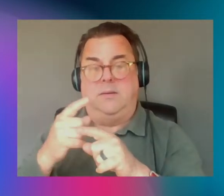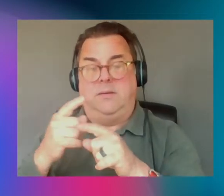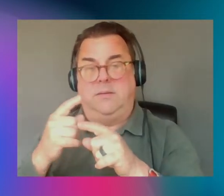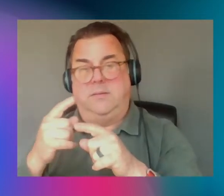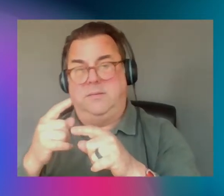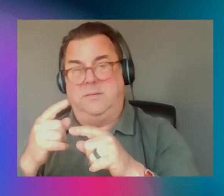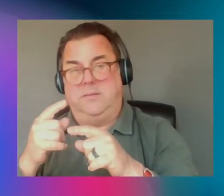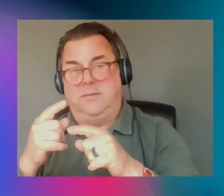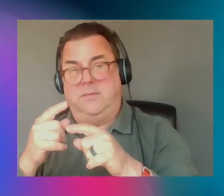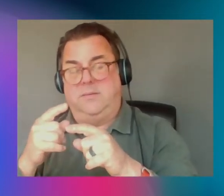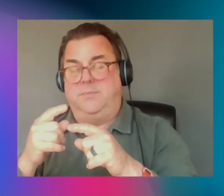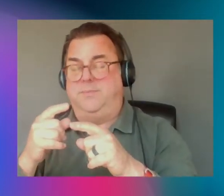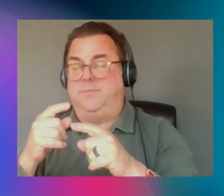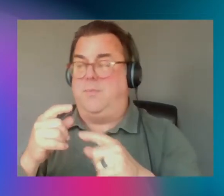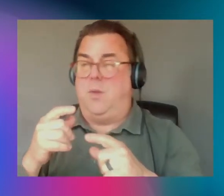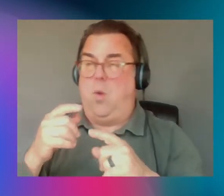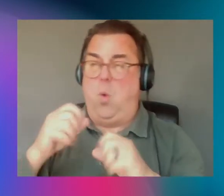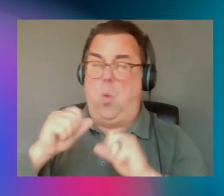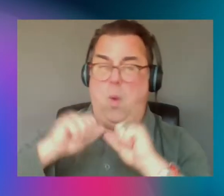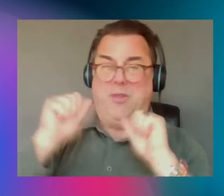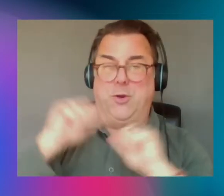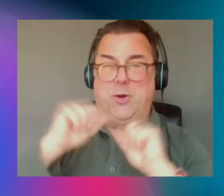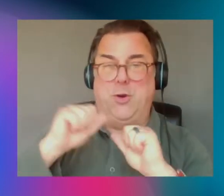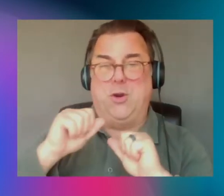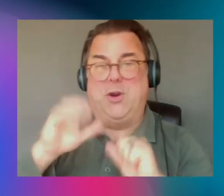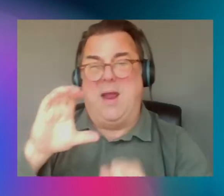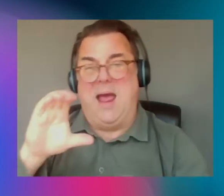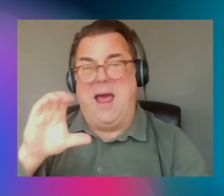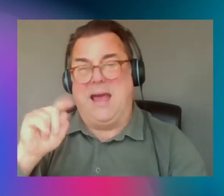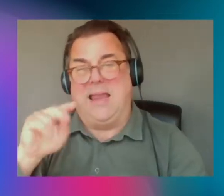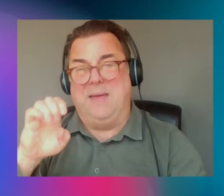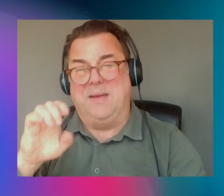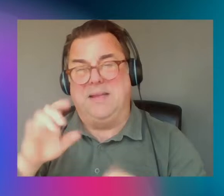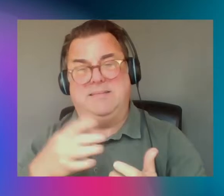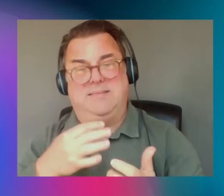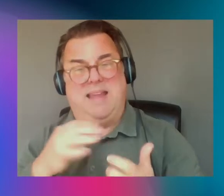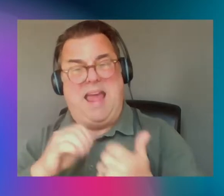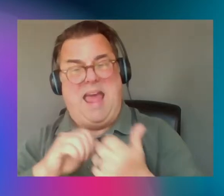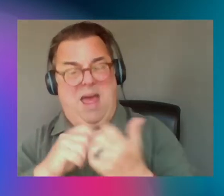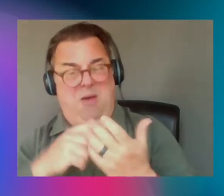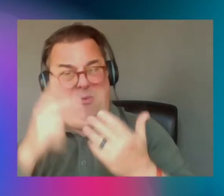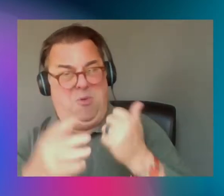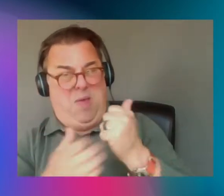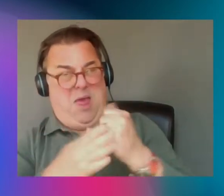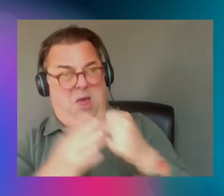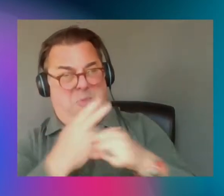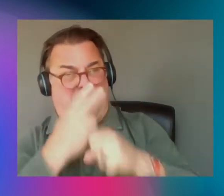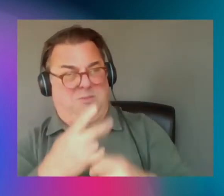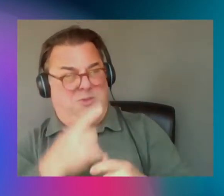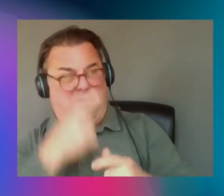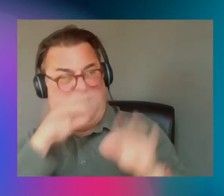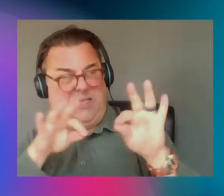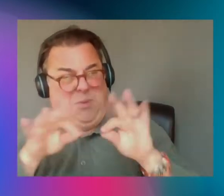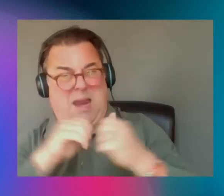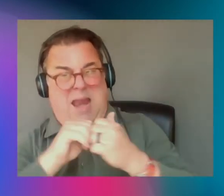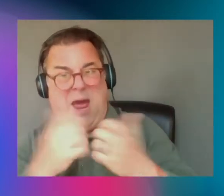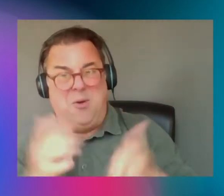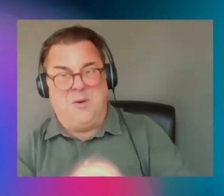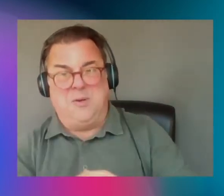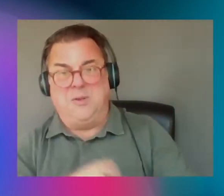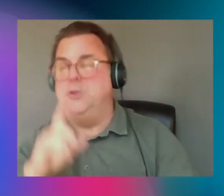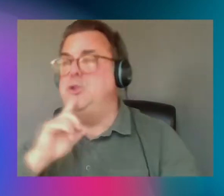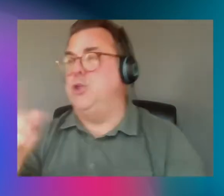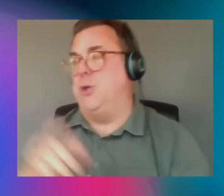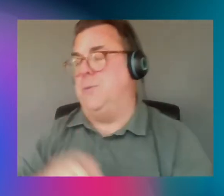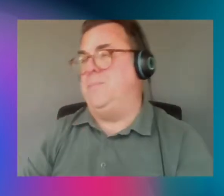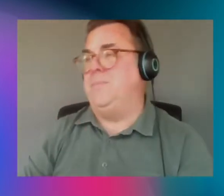climate, and so on. So how this program is going to help our customers, can you just touch base on that? Yeah, so maybe